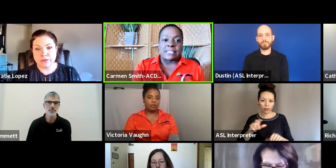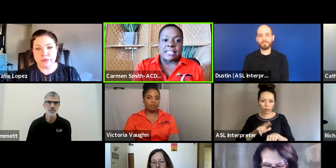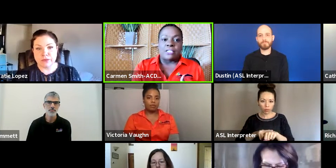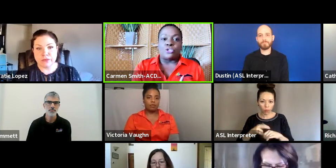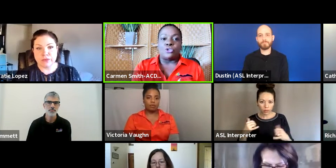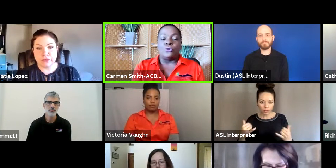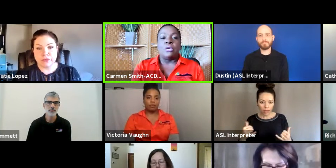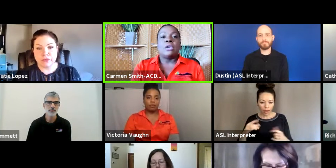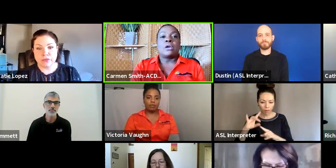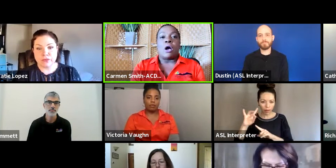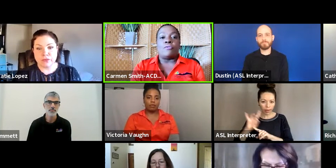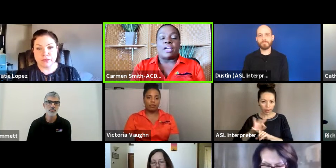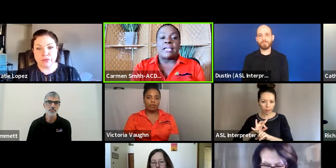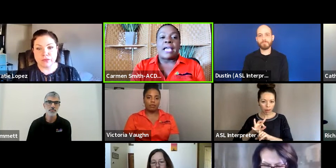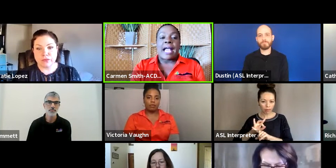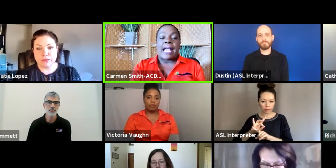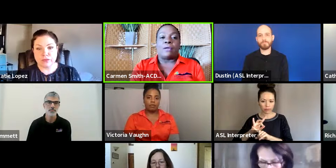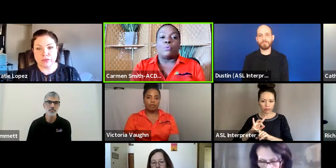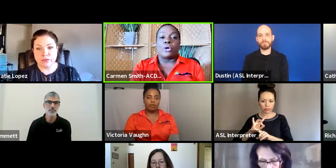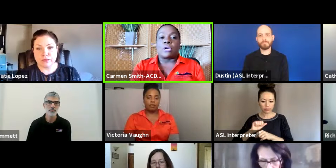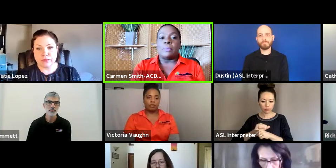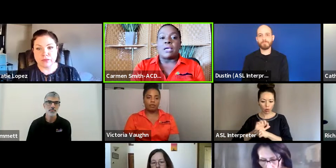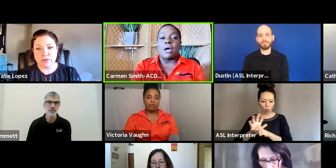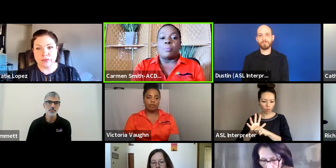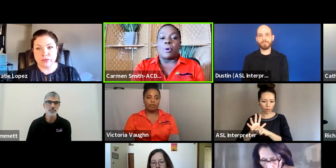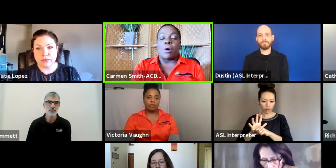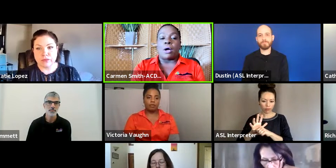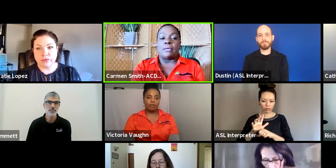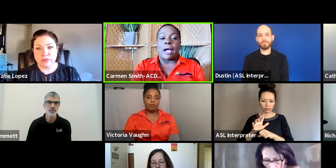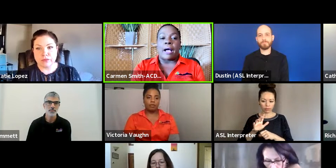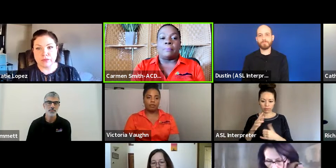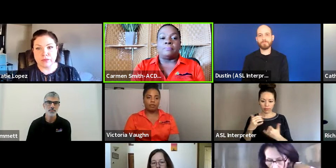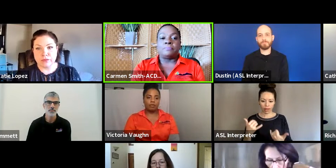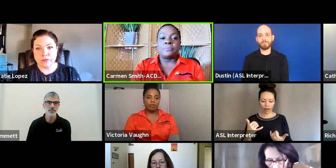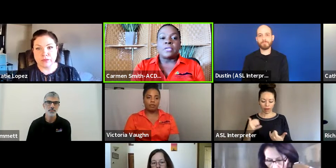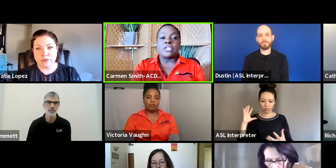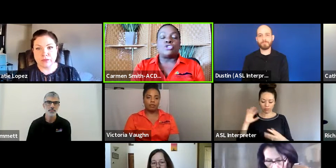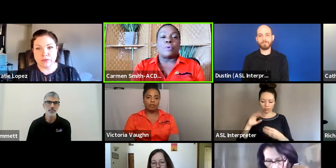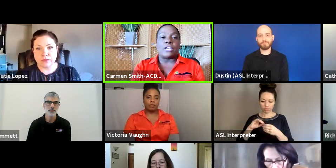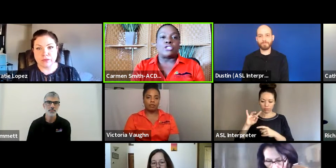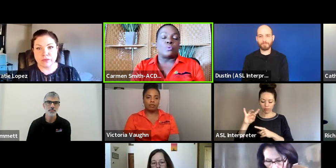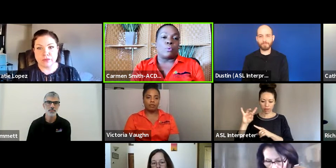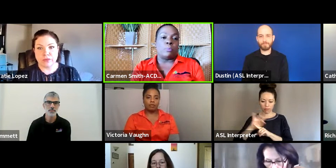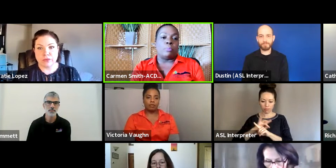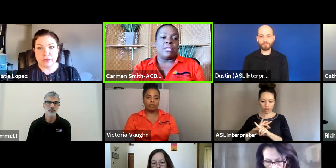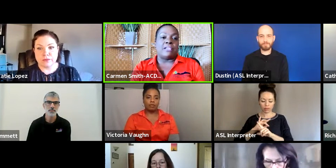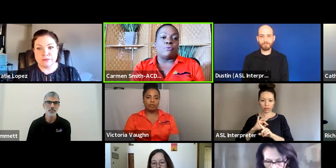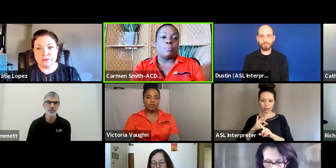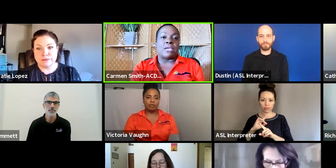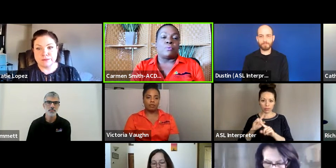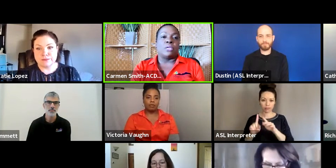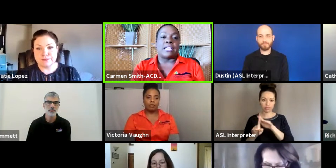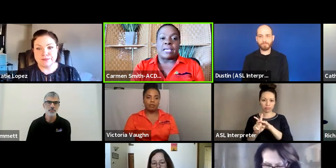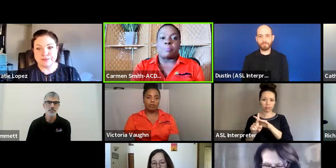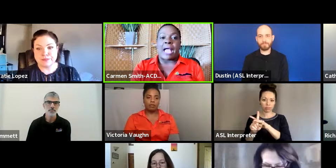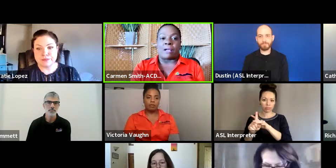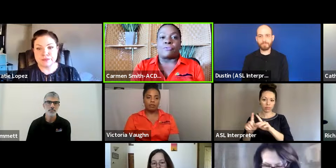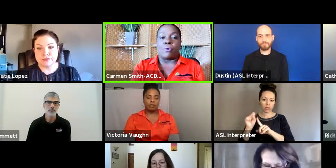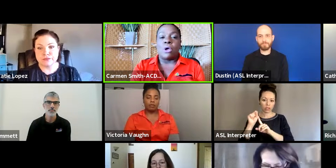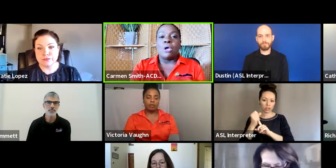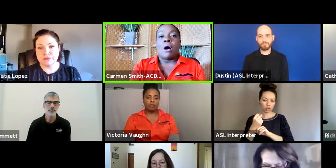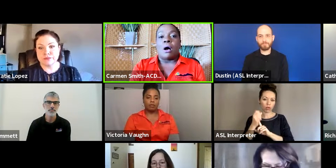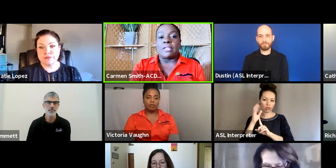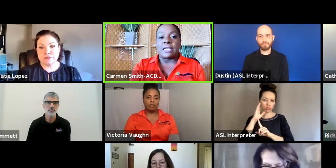we're 8 months into COVID, and we're coming up on situations where we believe will be